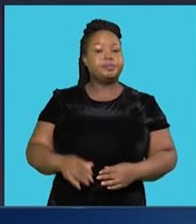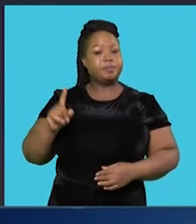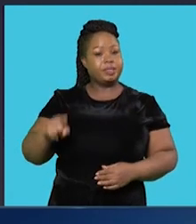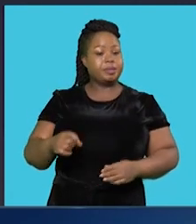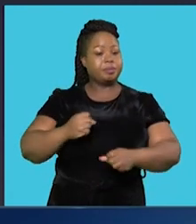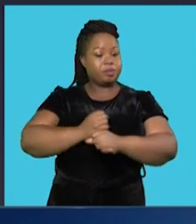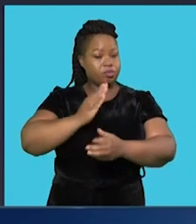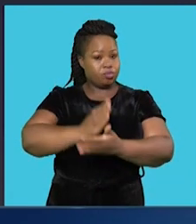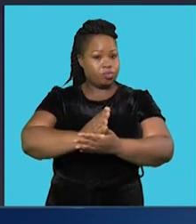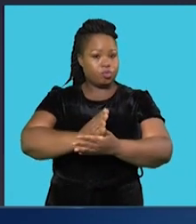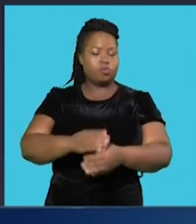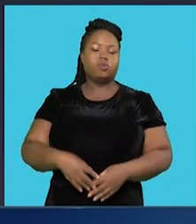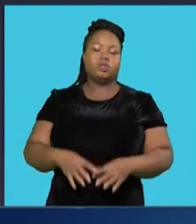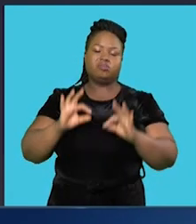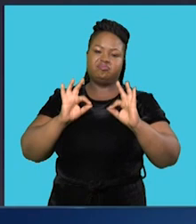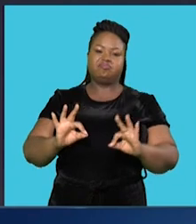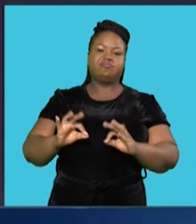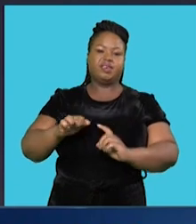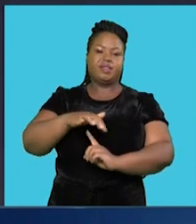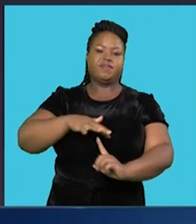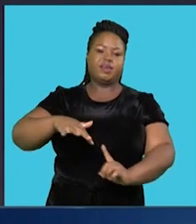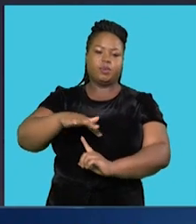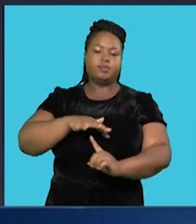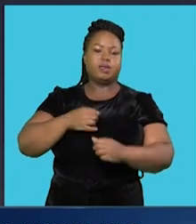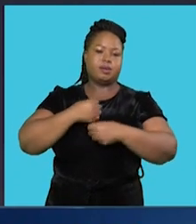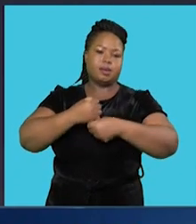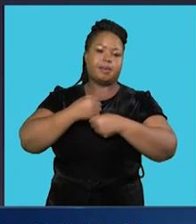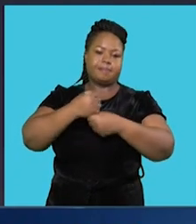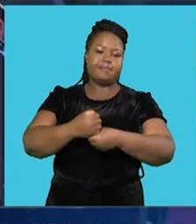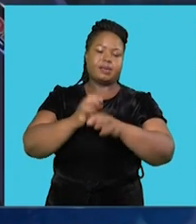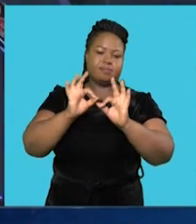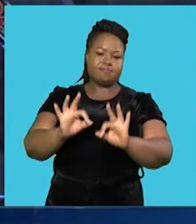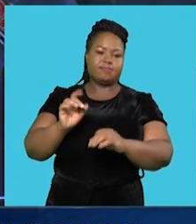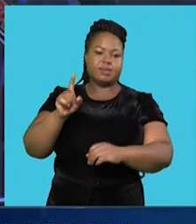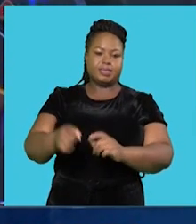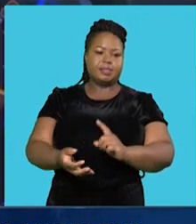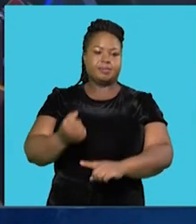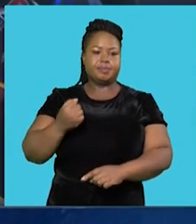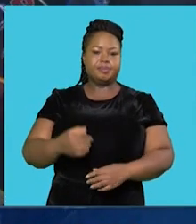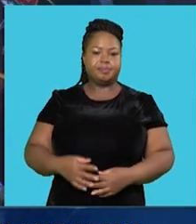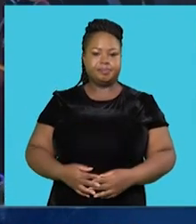ensuring that a conducive environment for campaigning is attained